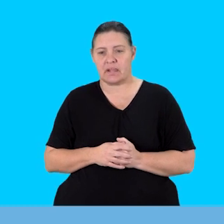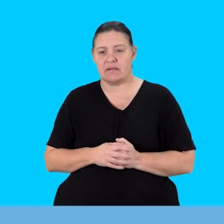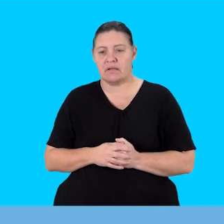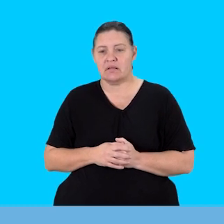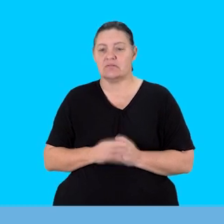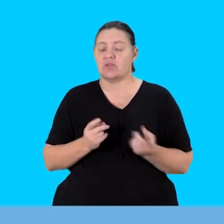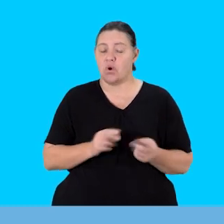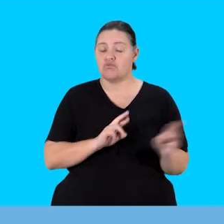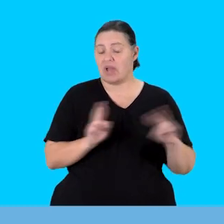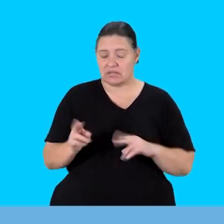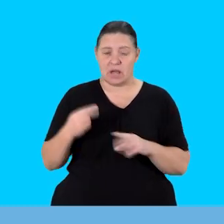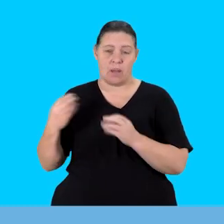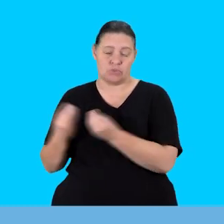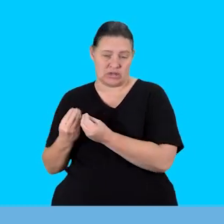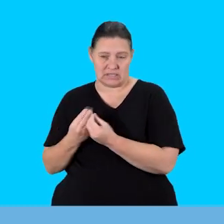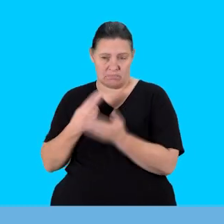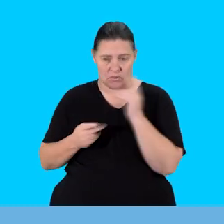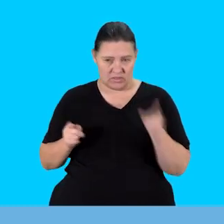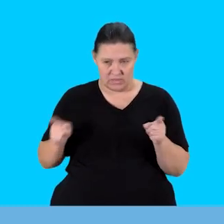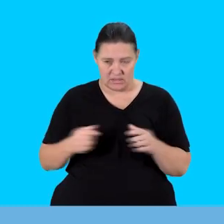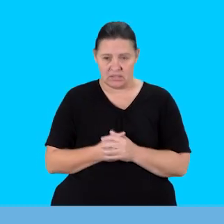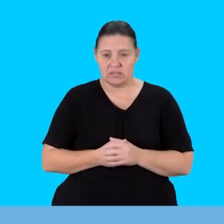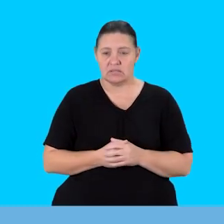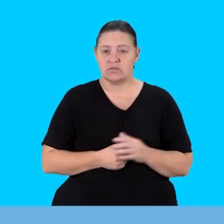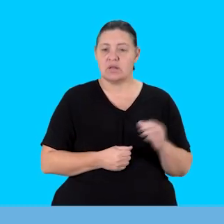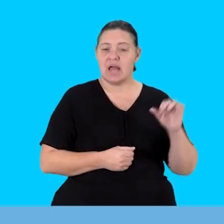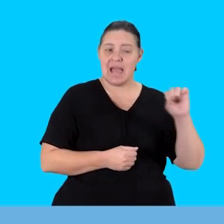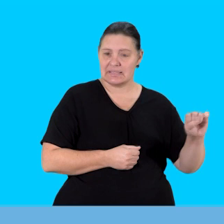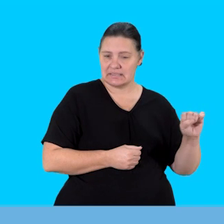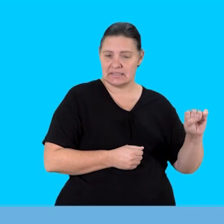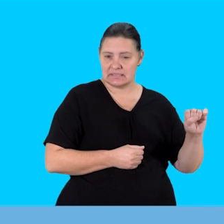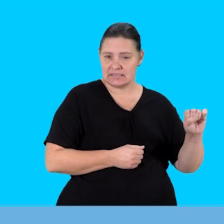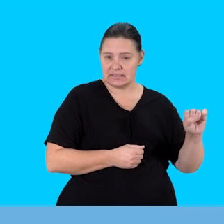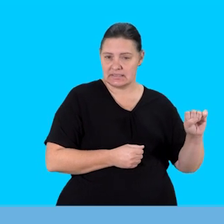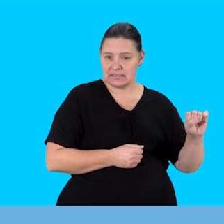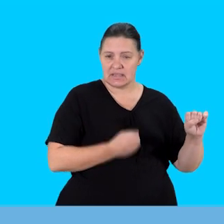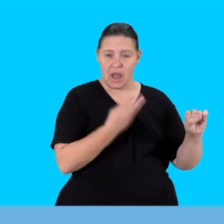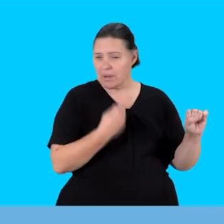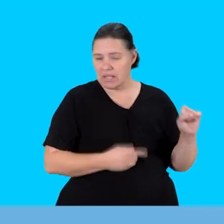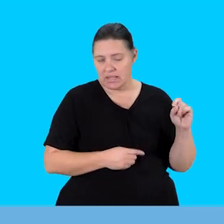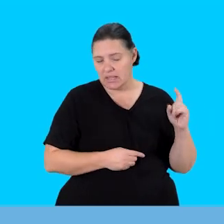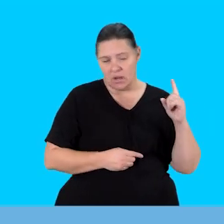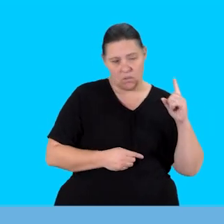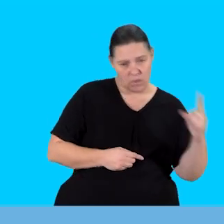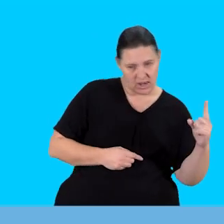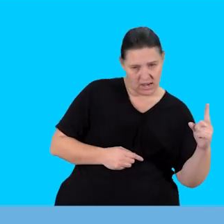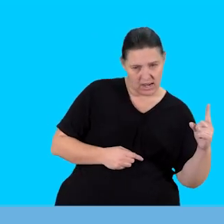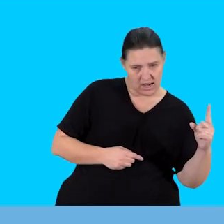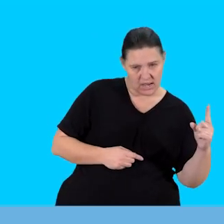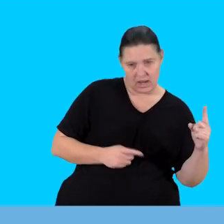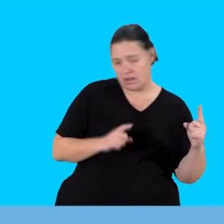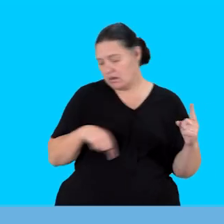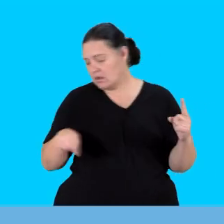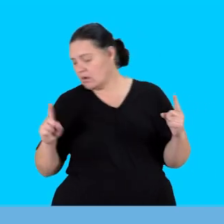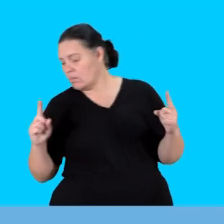products. So I have reactants and products. So sulfur S, how many do I have? On the